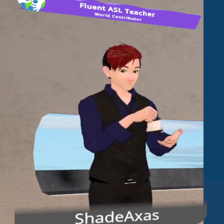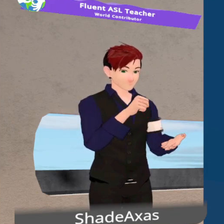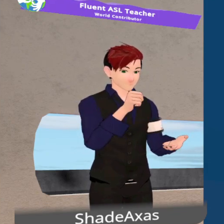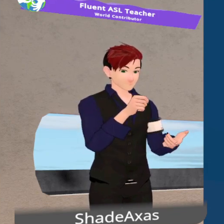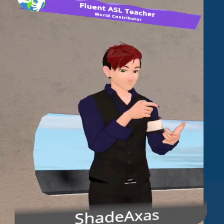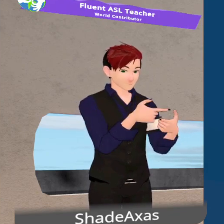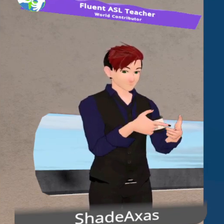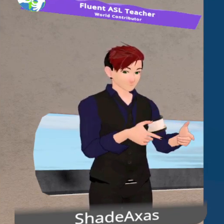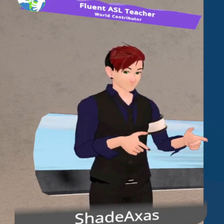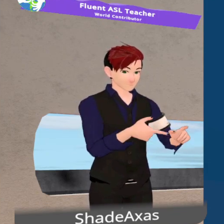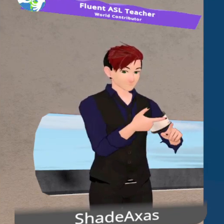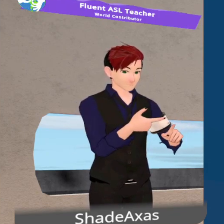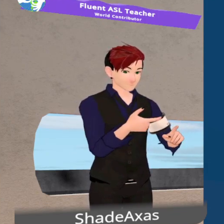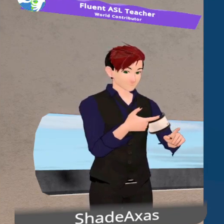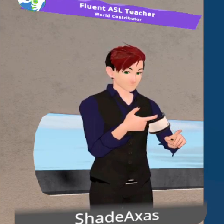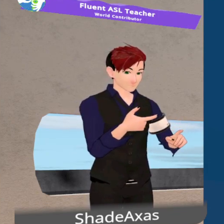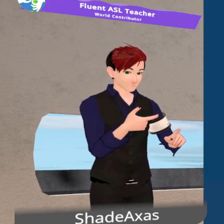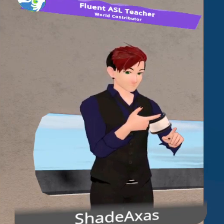language or